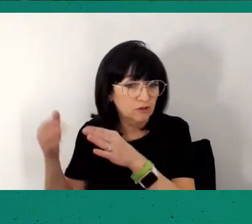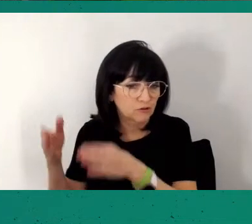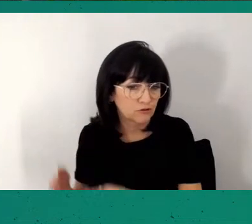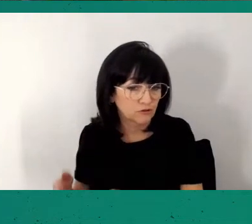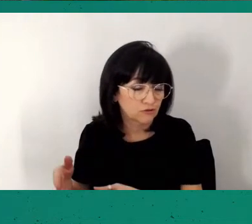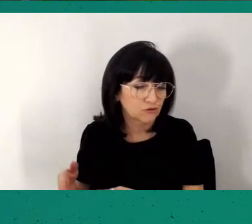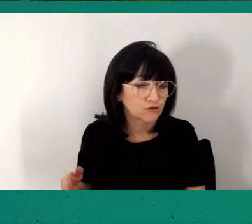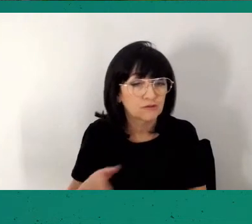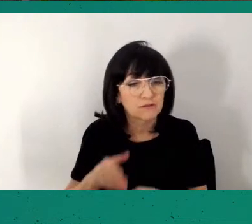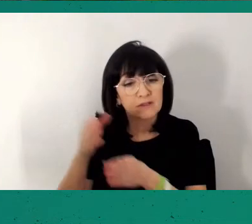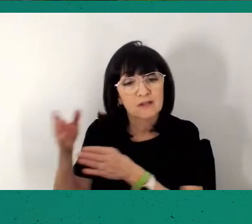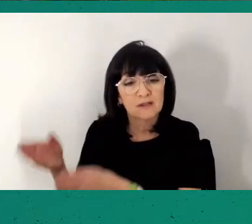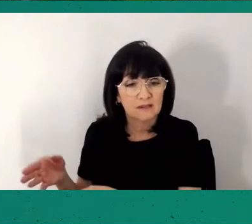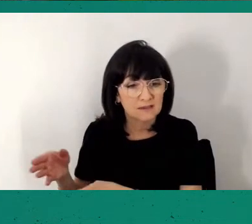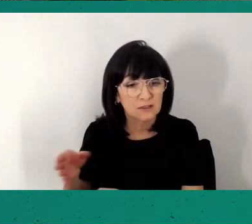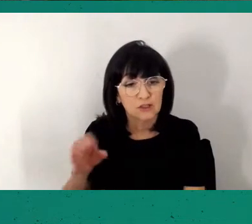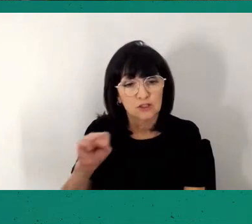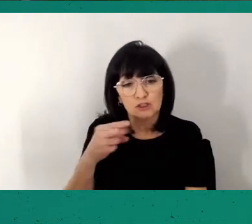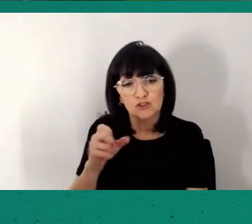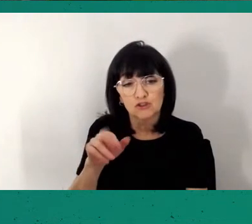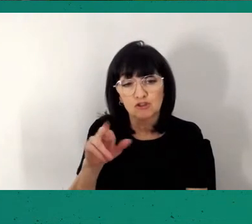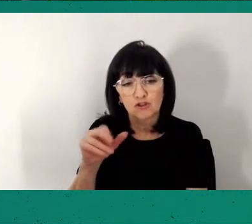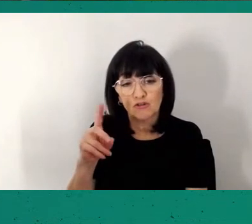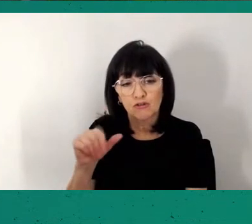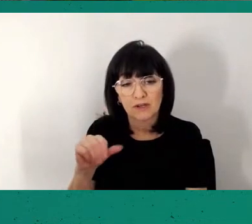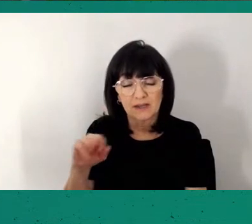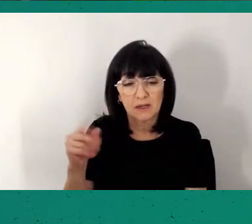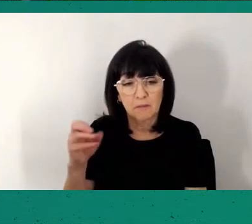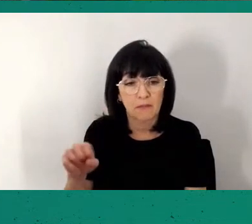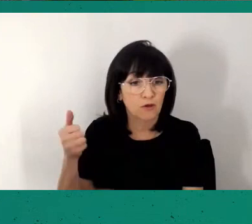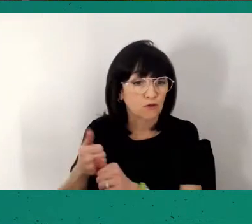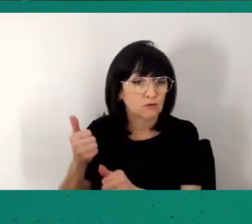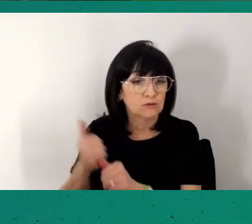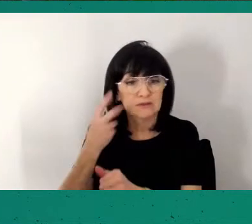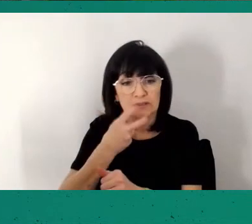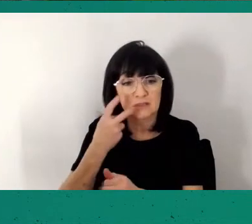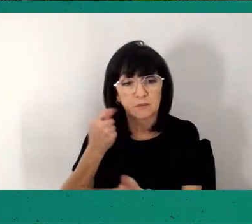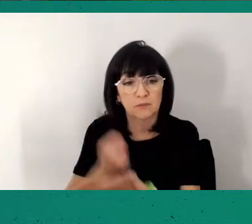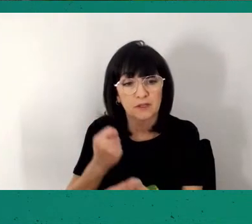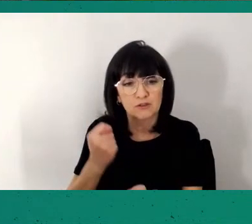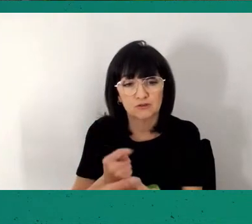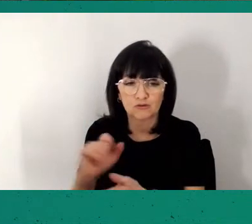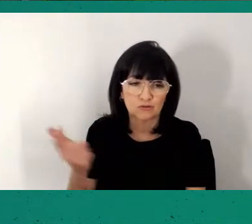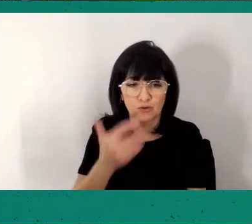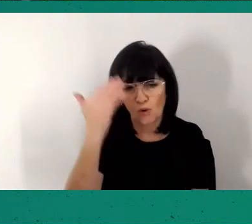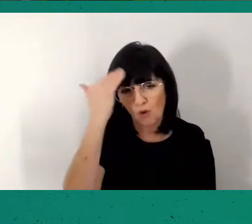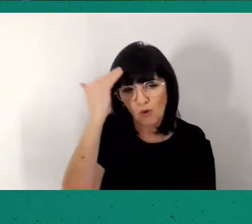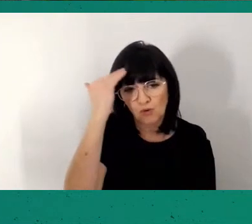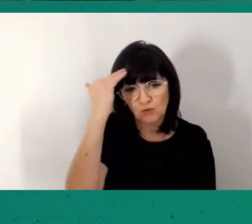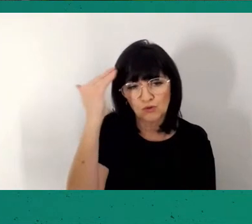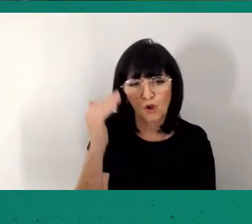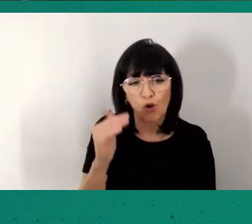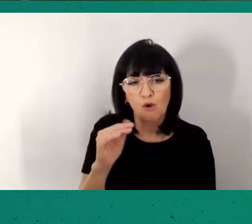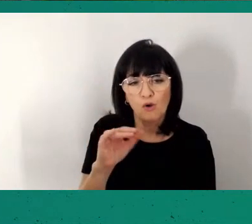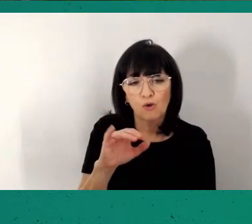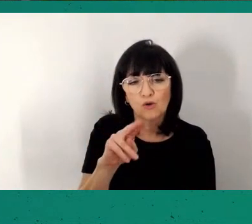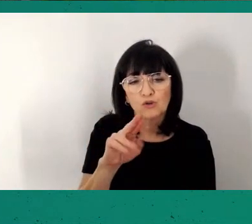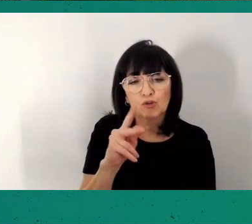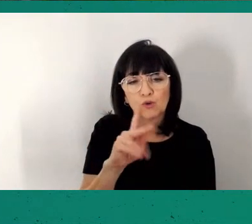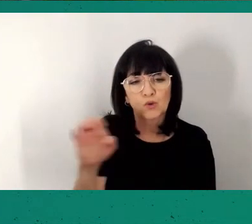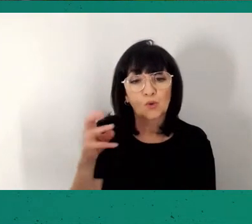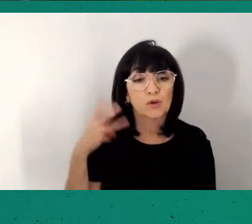in New York. Sharita Matthews was a speech therapist. And all of you know Yuki Washington, who is still a television newsman in